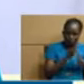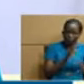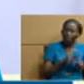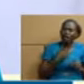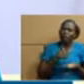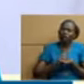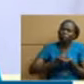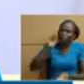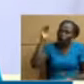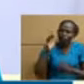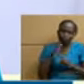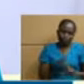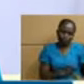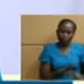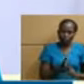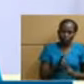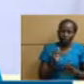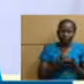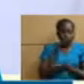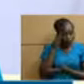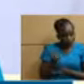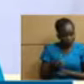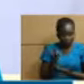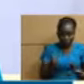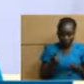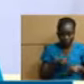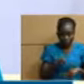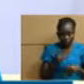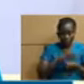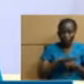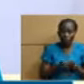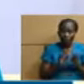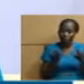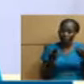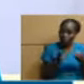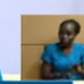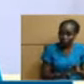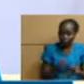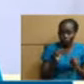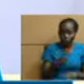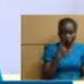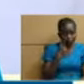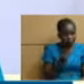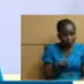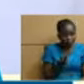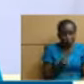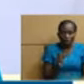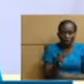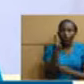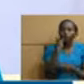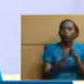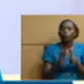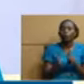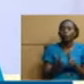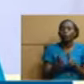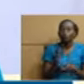vulnerable. And I think that's why even when the COVID situation came in, you can see the first people they